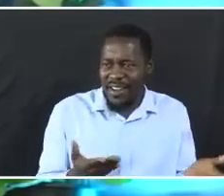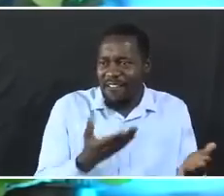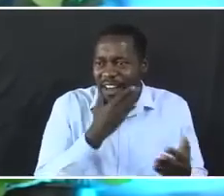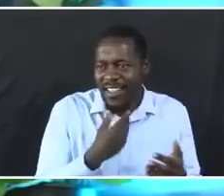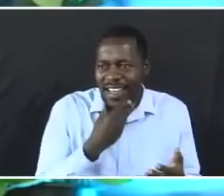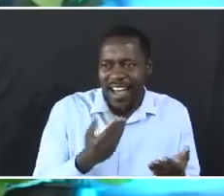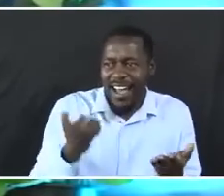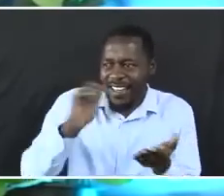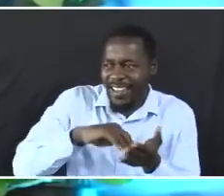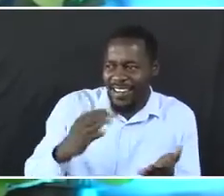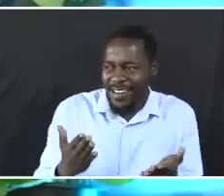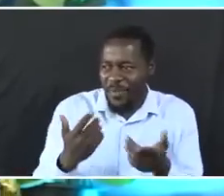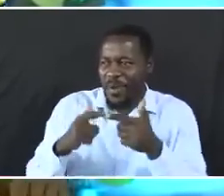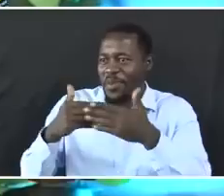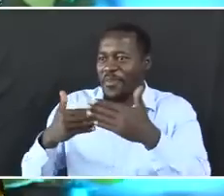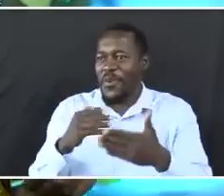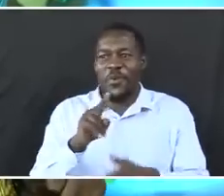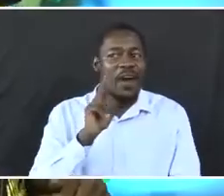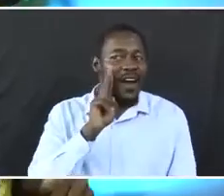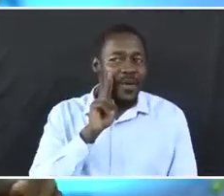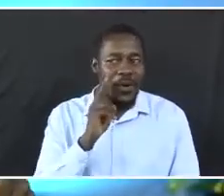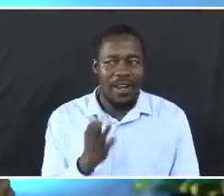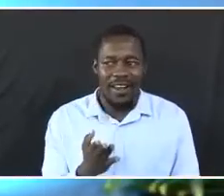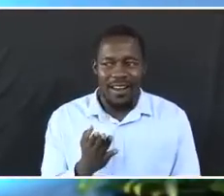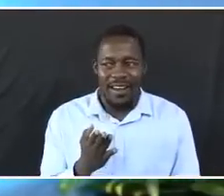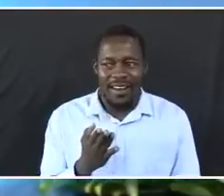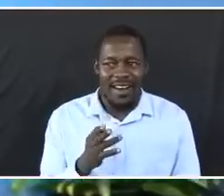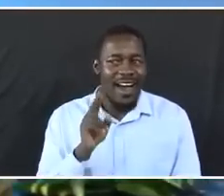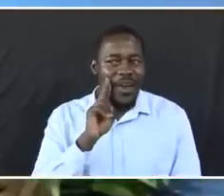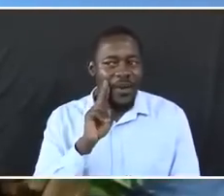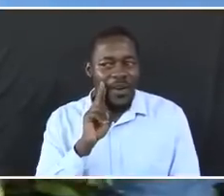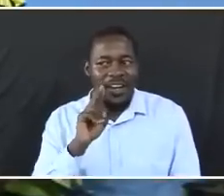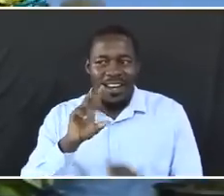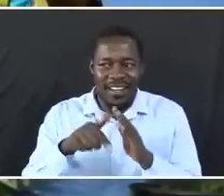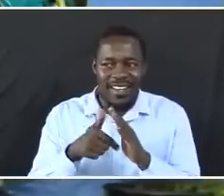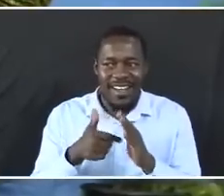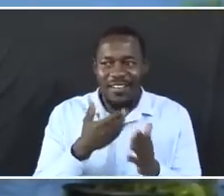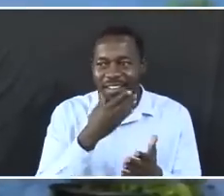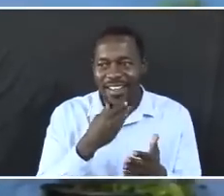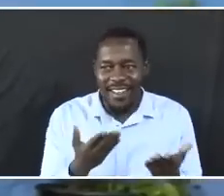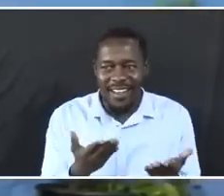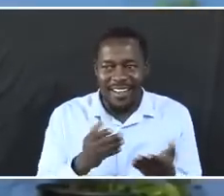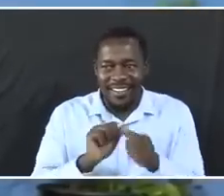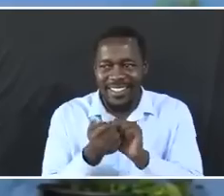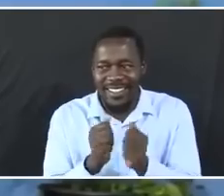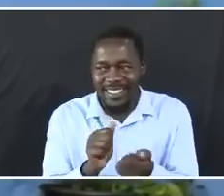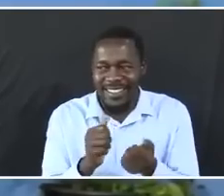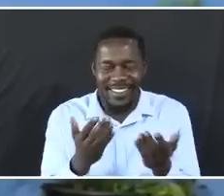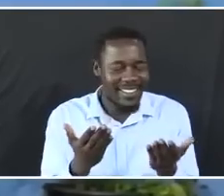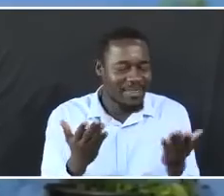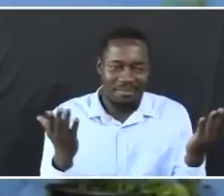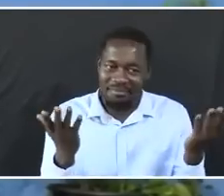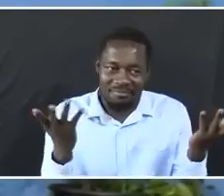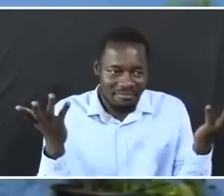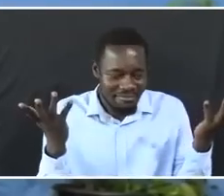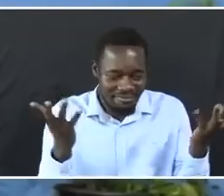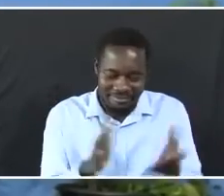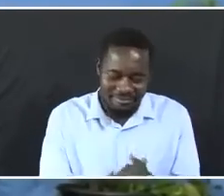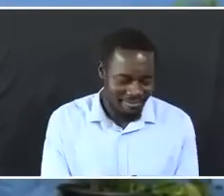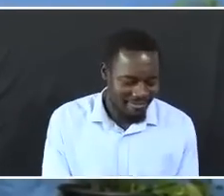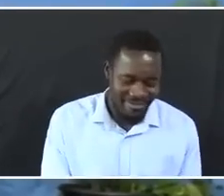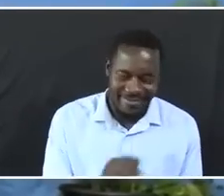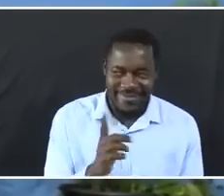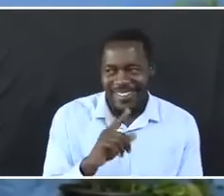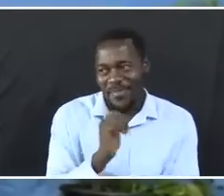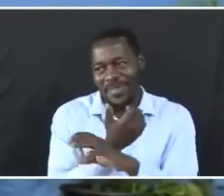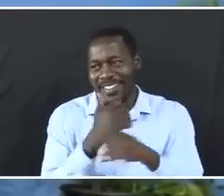move. Learn to consult with God. There was a question there. It was one, huh? Don't